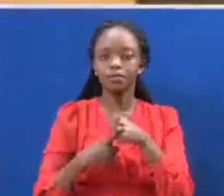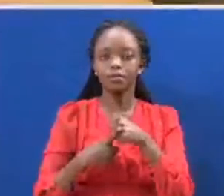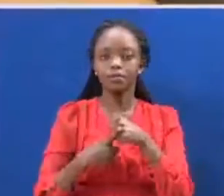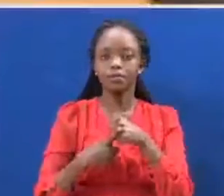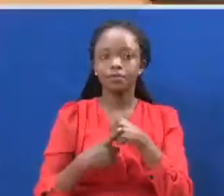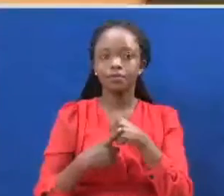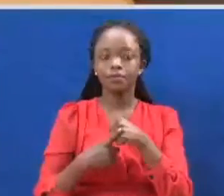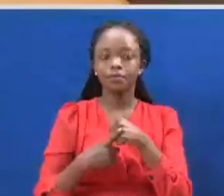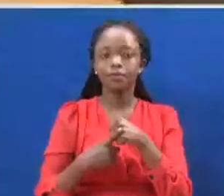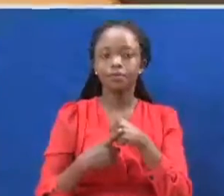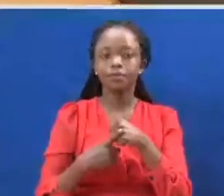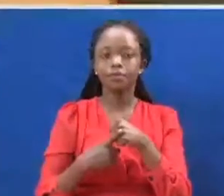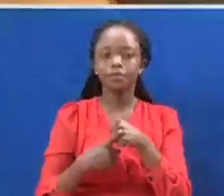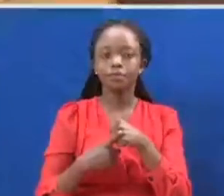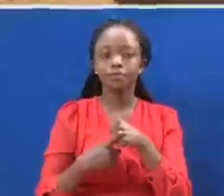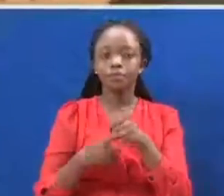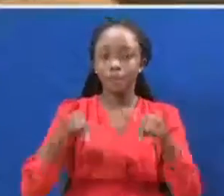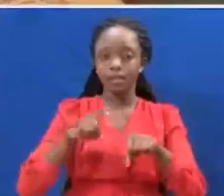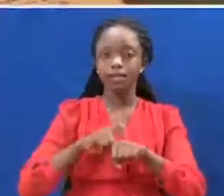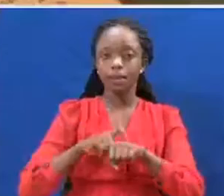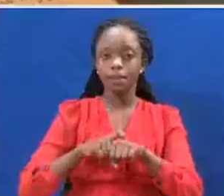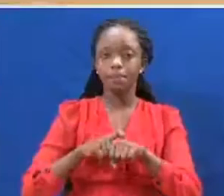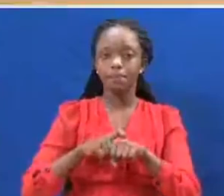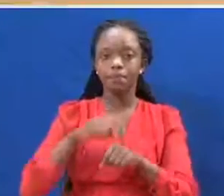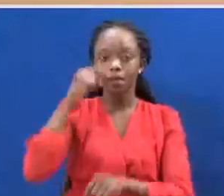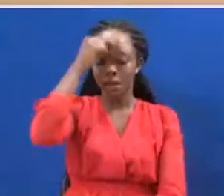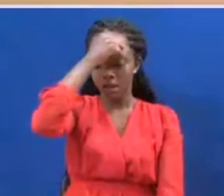And, you know, at that time, because